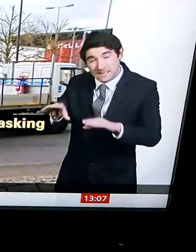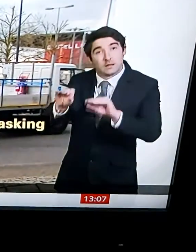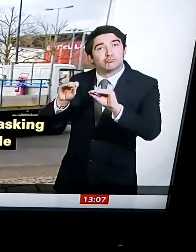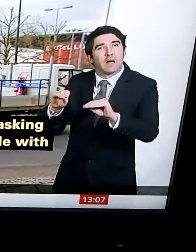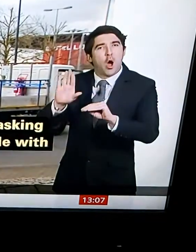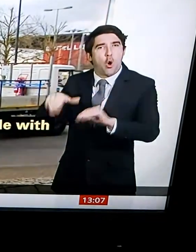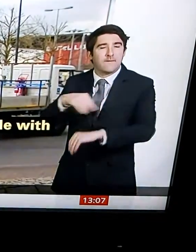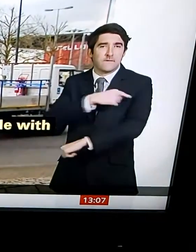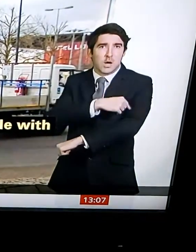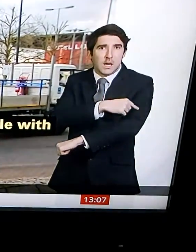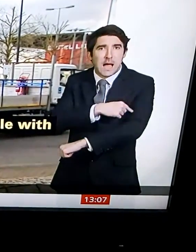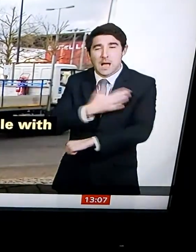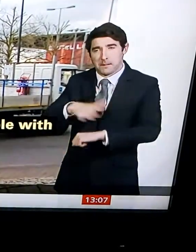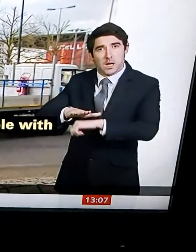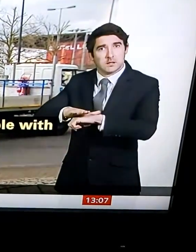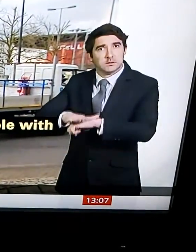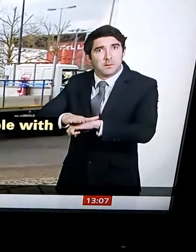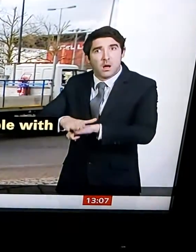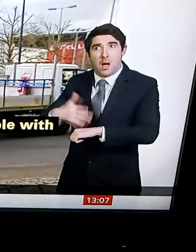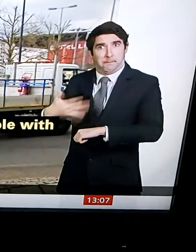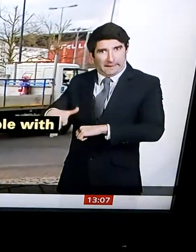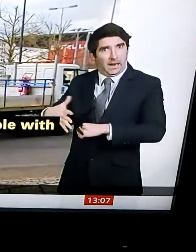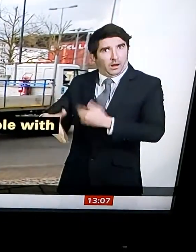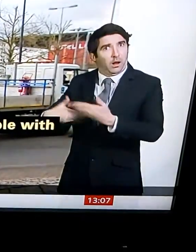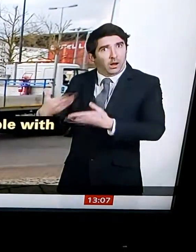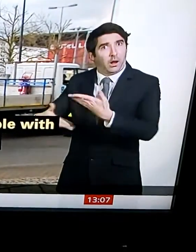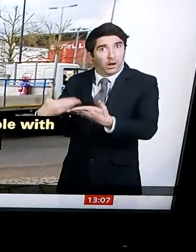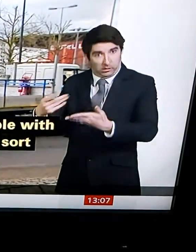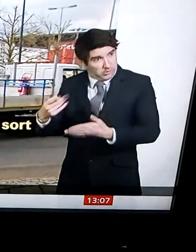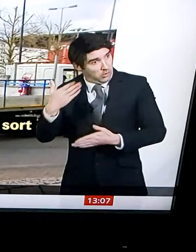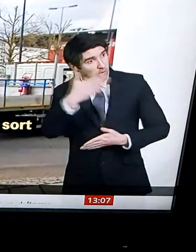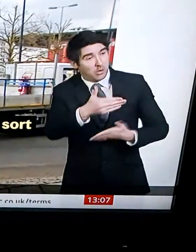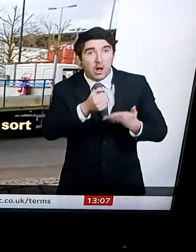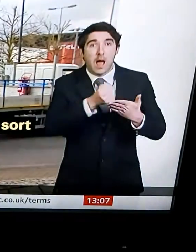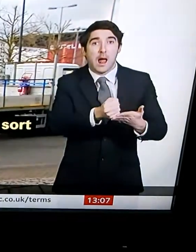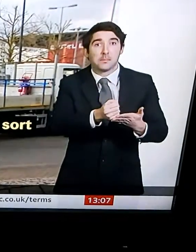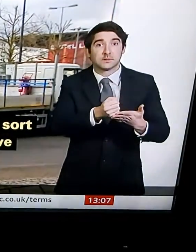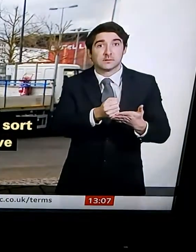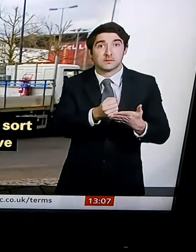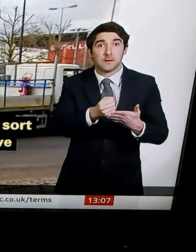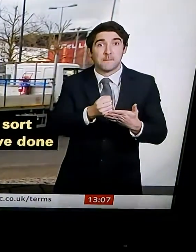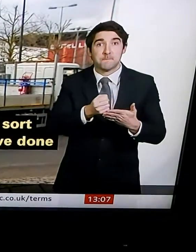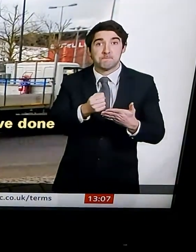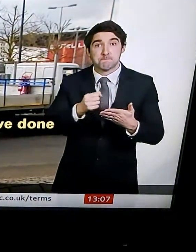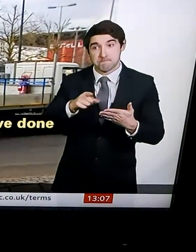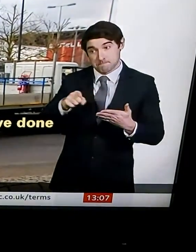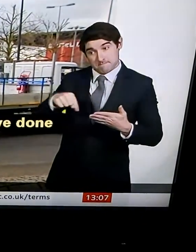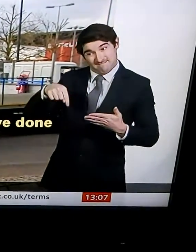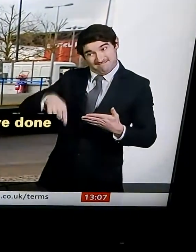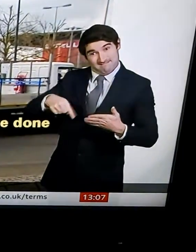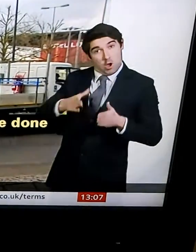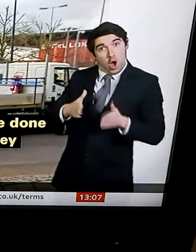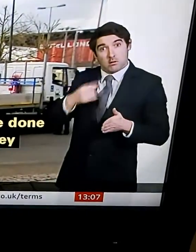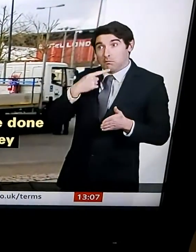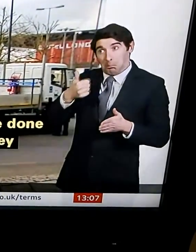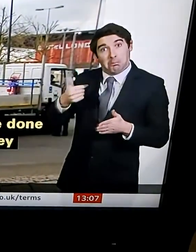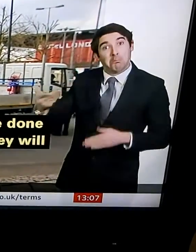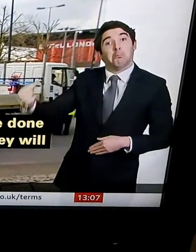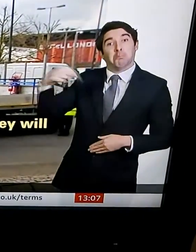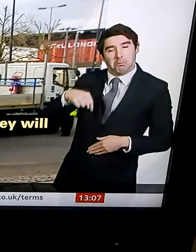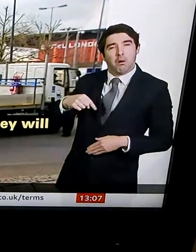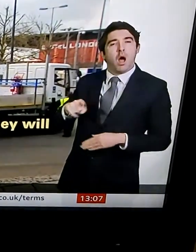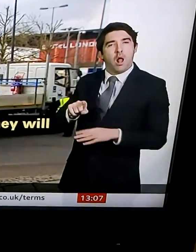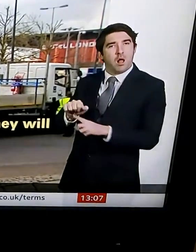that sort of thing. Virgin Atlantic have done the same. Now, we understand that they'll get training and it will be work involving